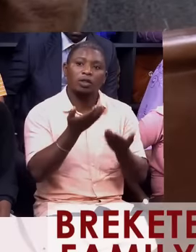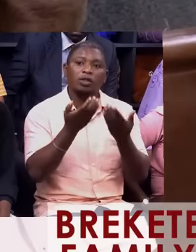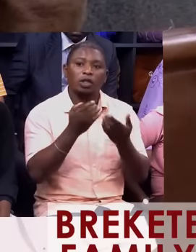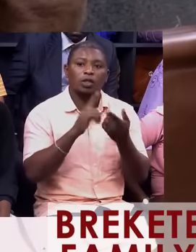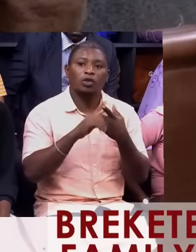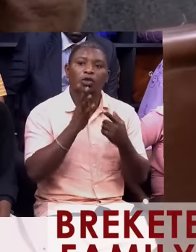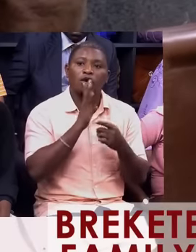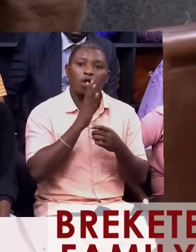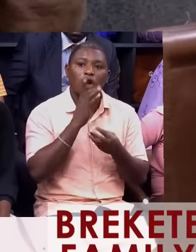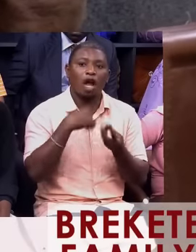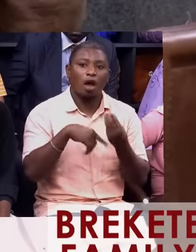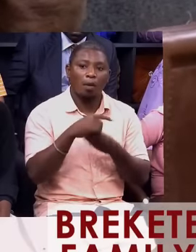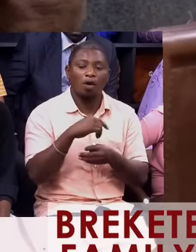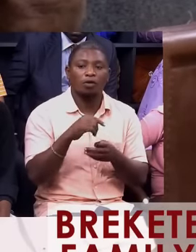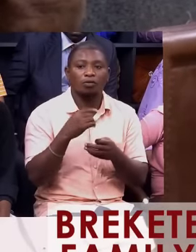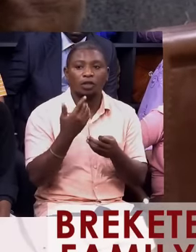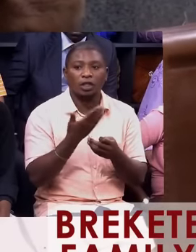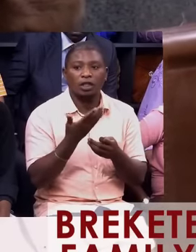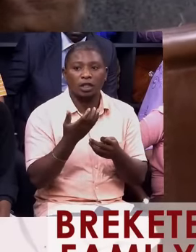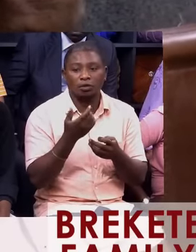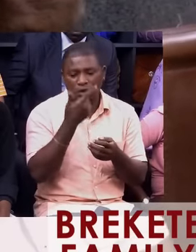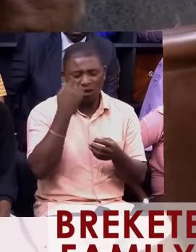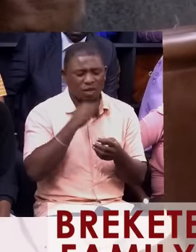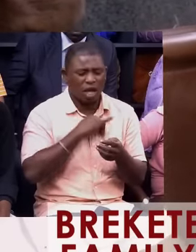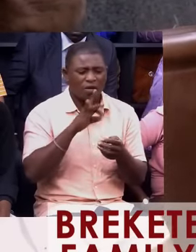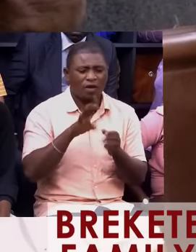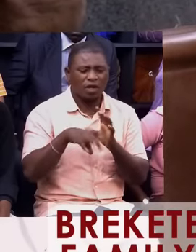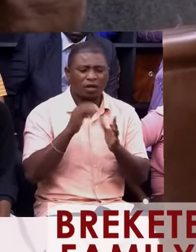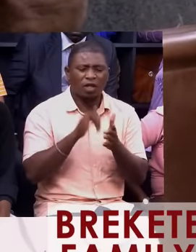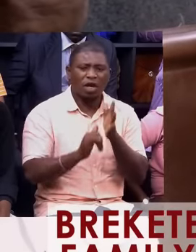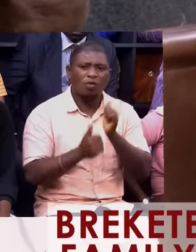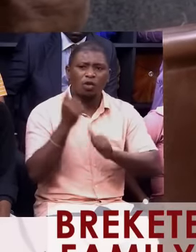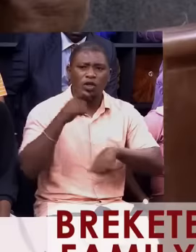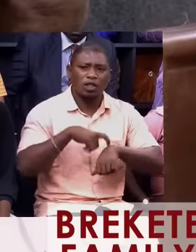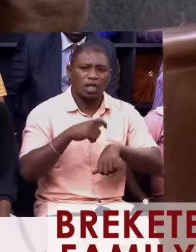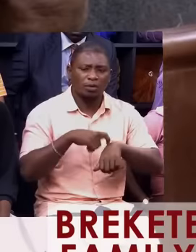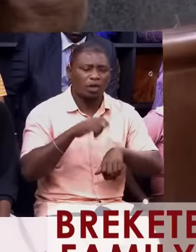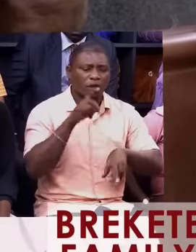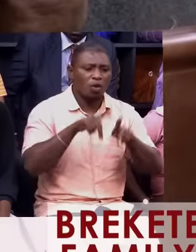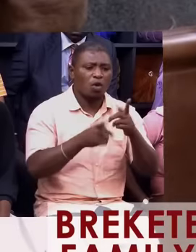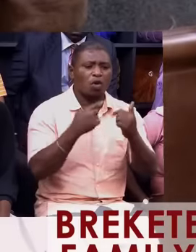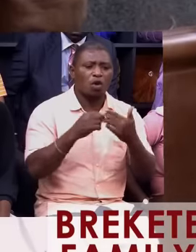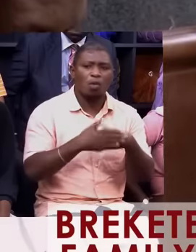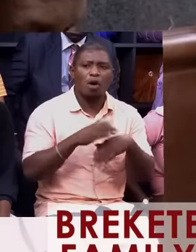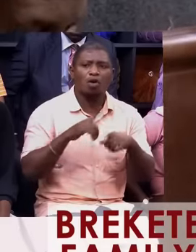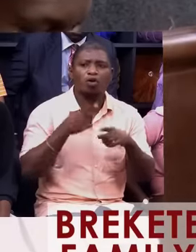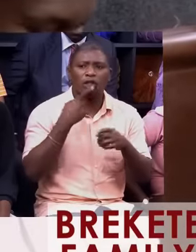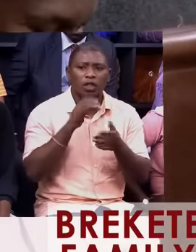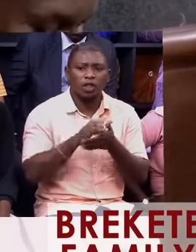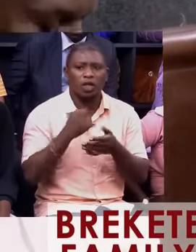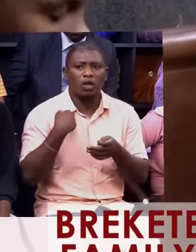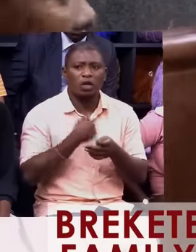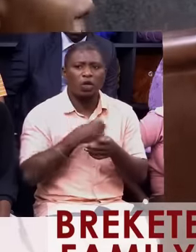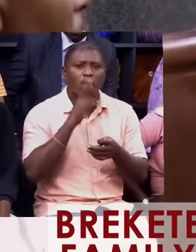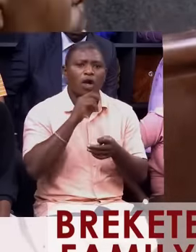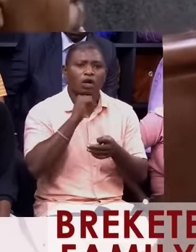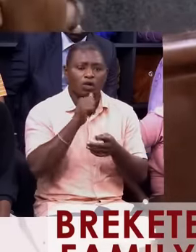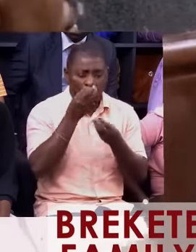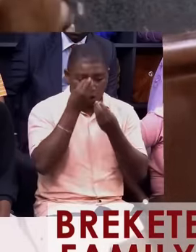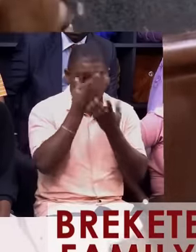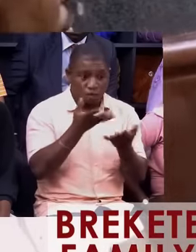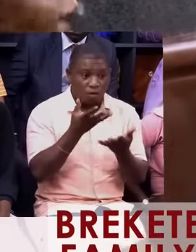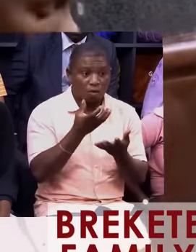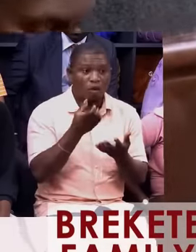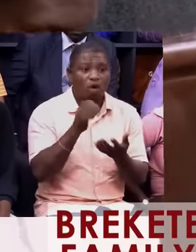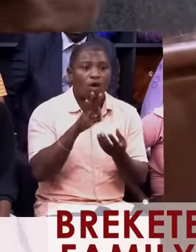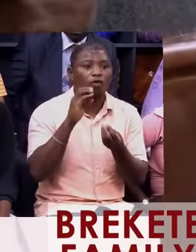about full disclosure because I discovered that most times consumer com back to say they were not informed of further details of what